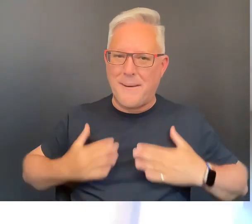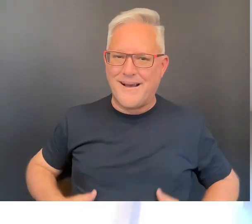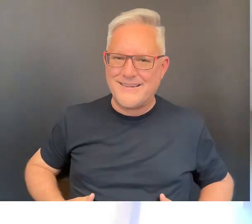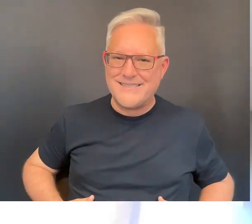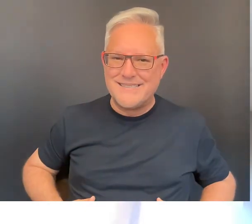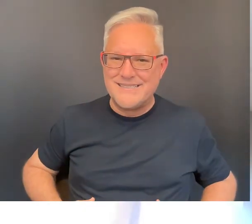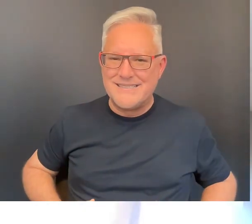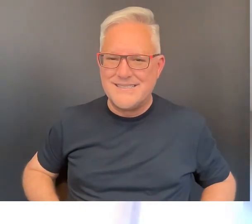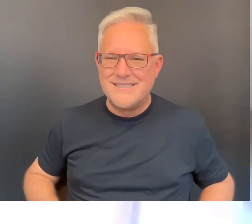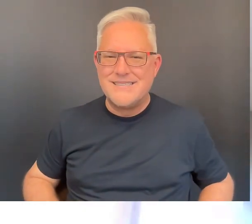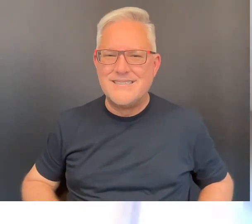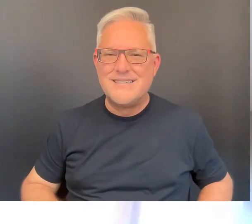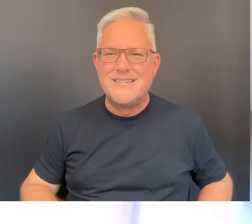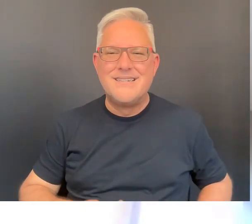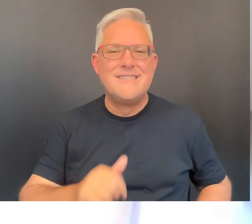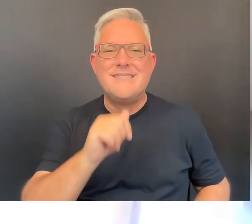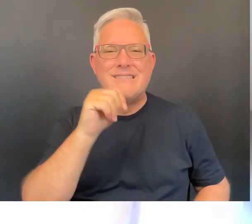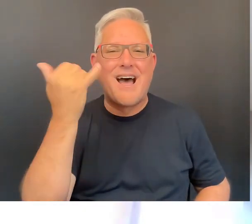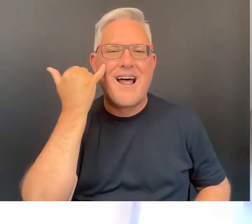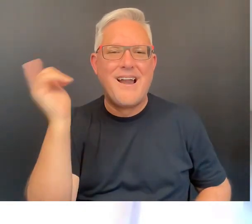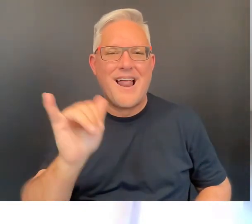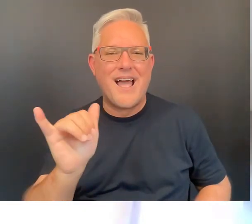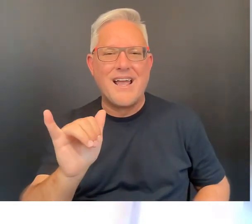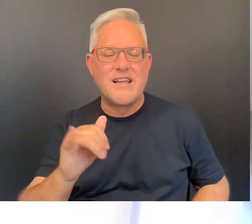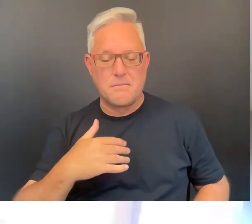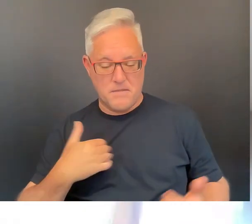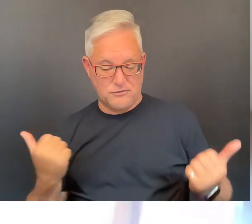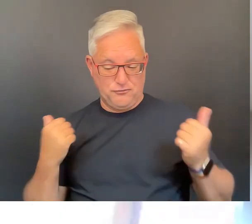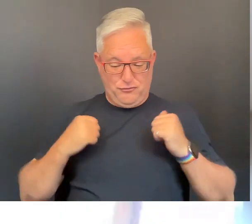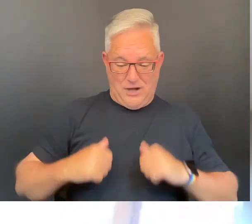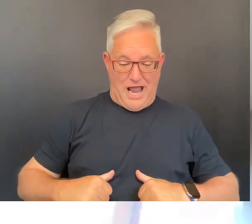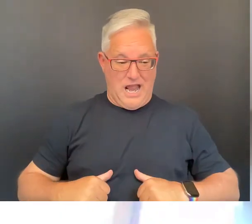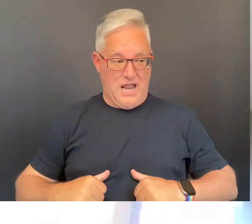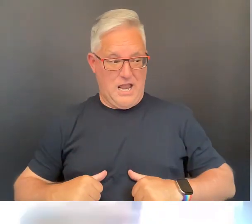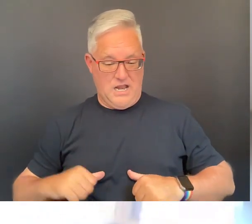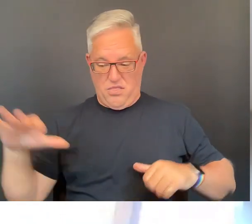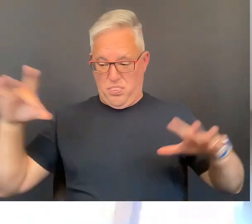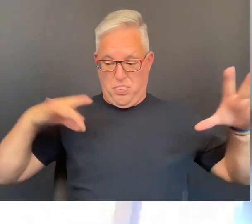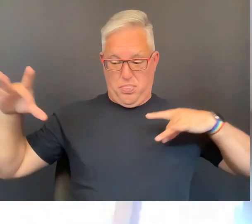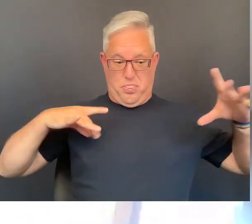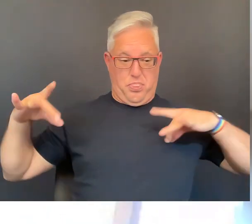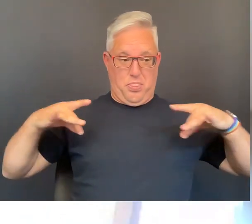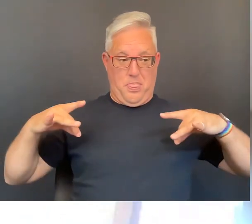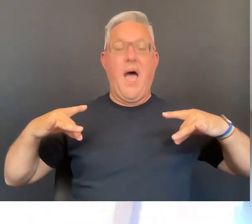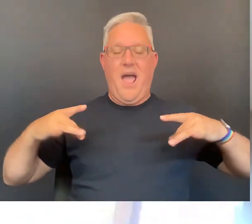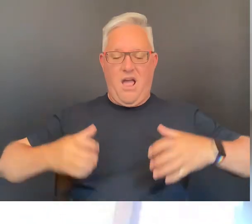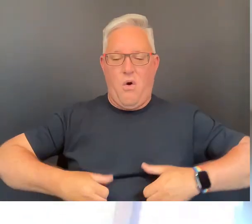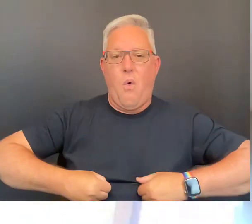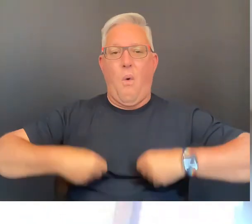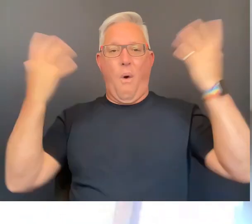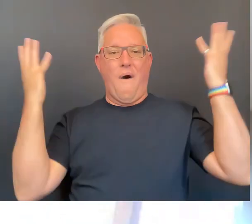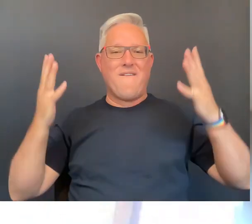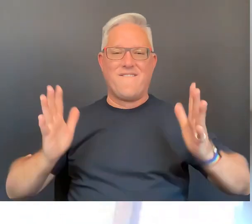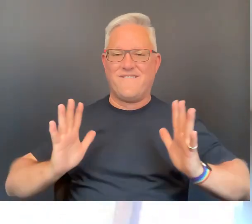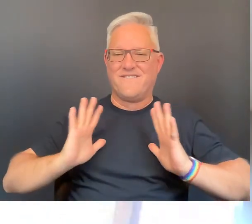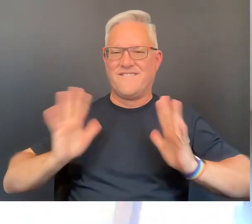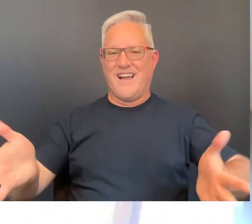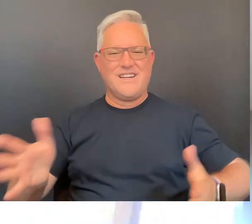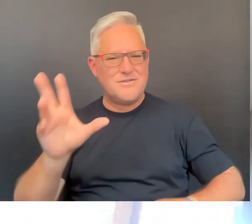can just take off our jacket and then be okay, but it's in us. I mean,